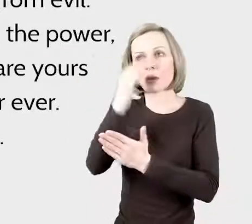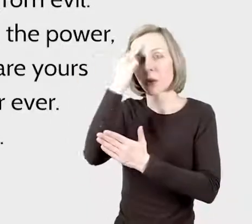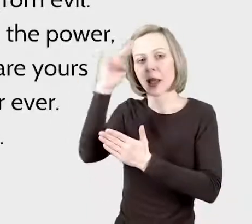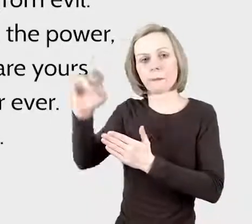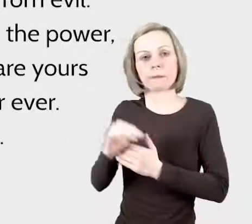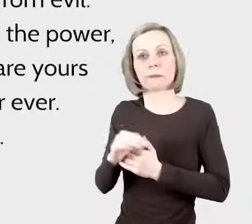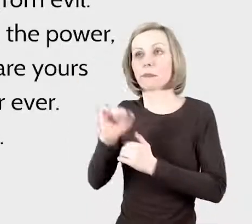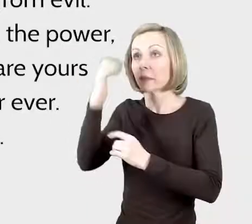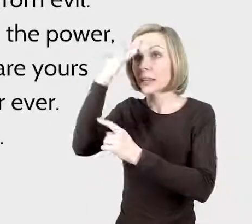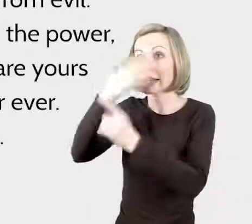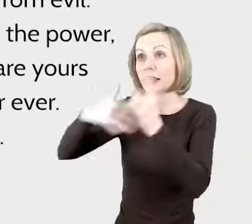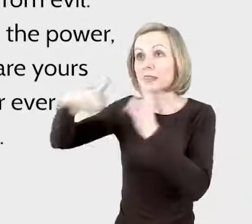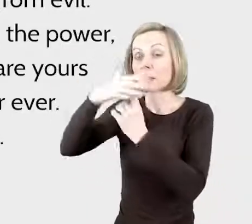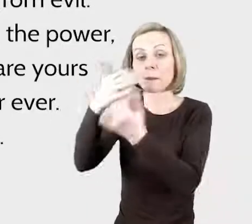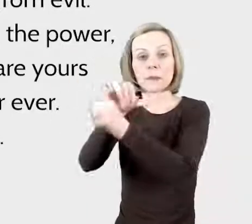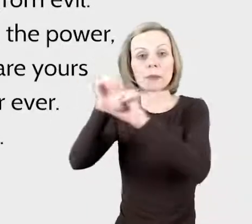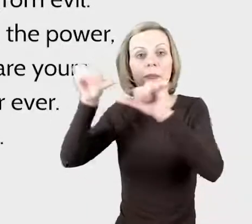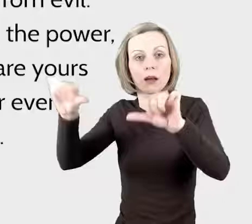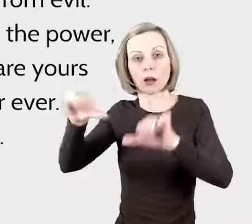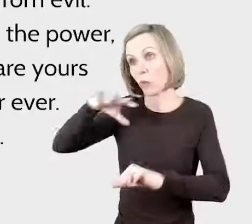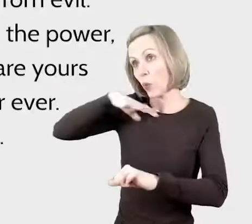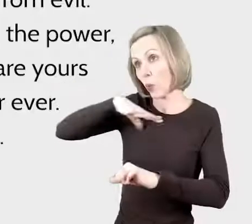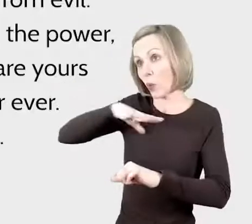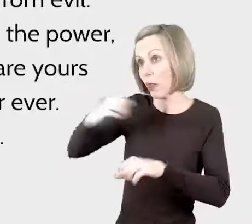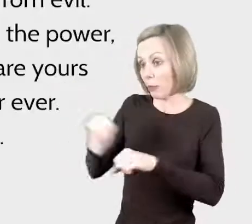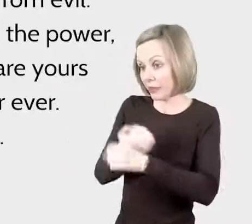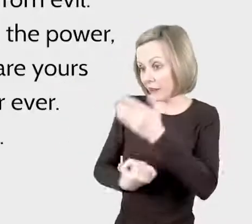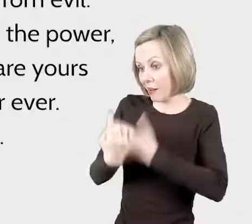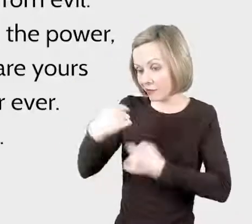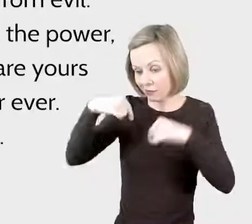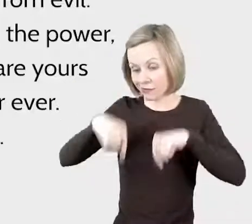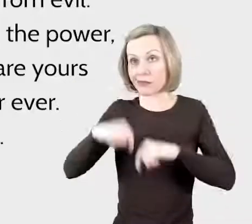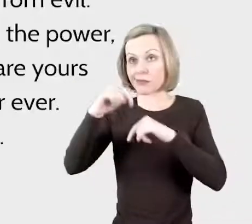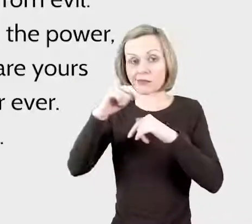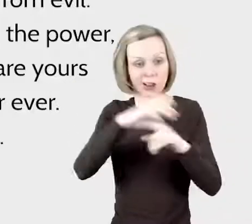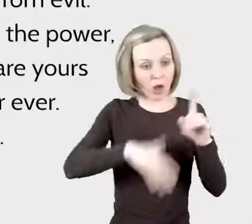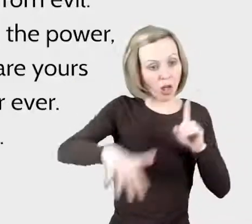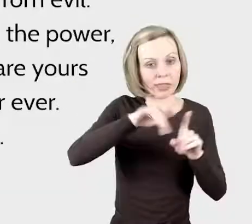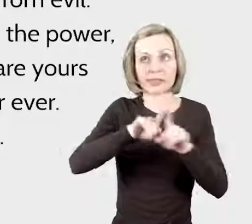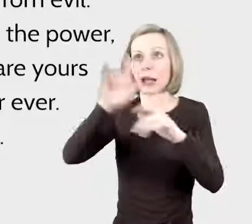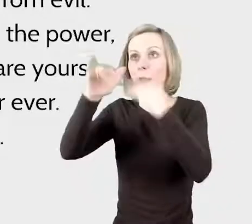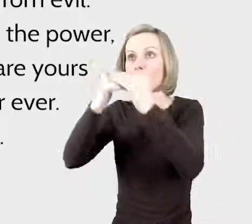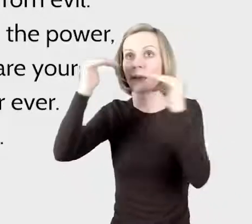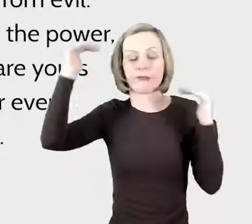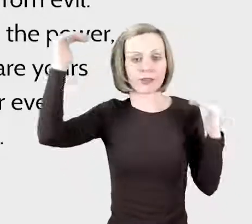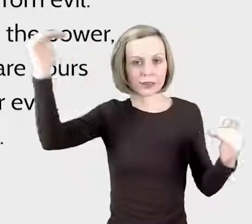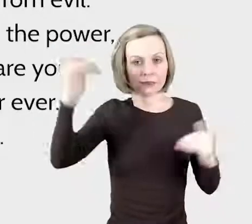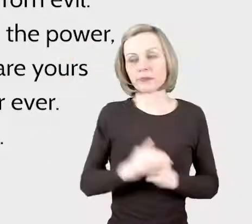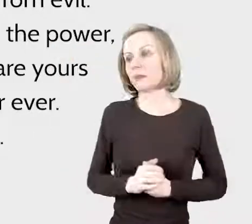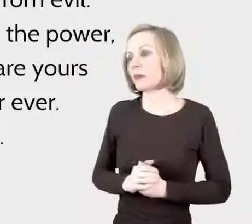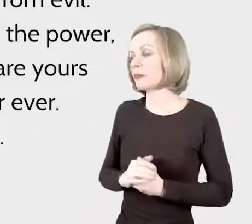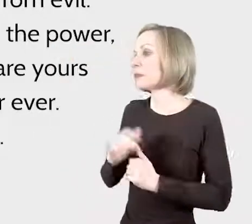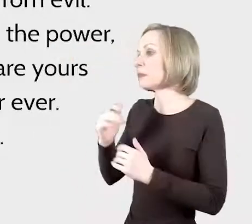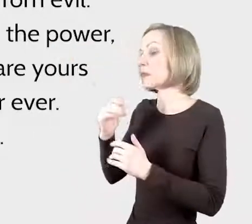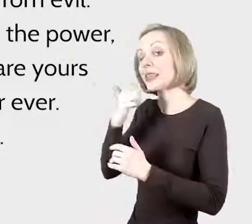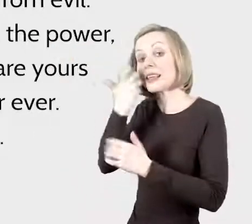be your name. Your kingdom come, your will be done, on earth as in heaven. Give us today